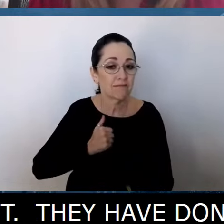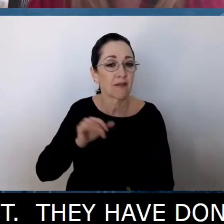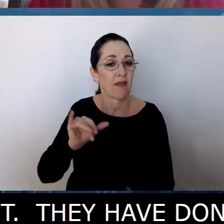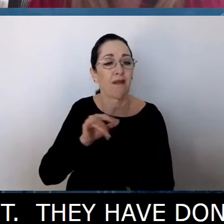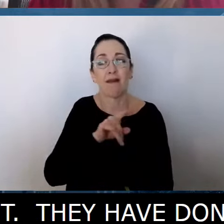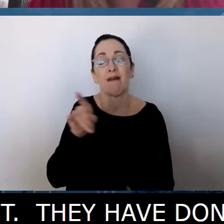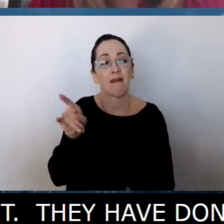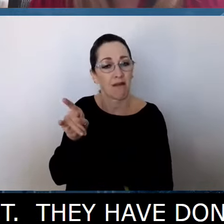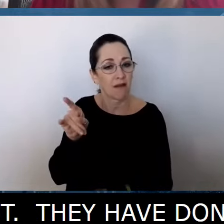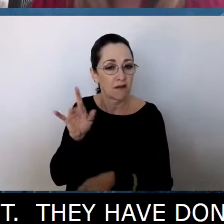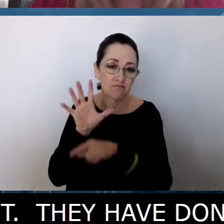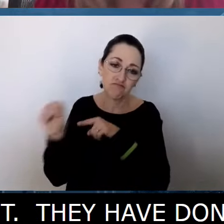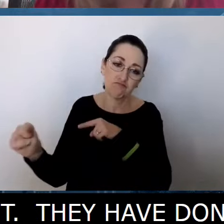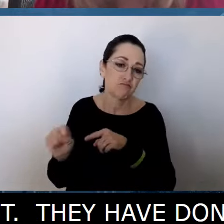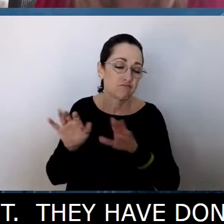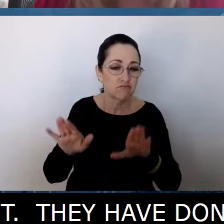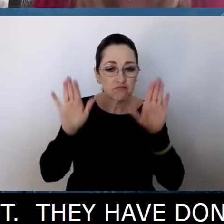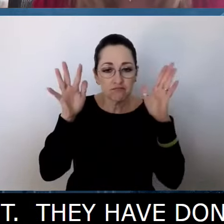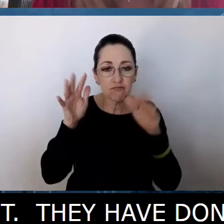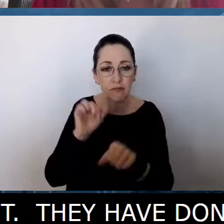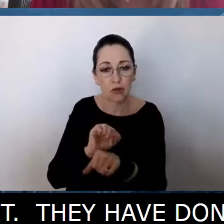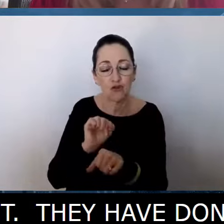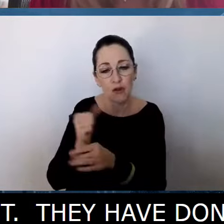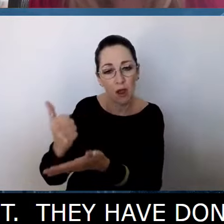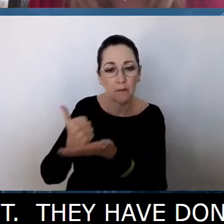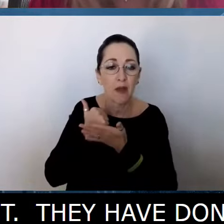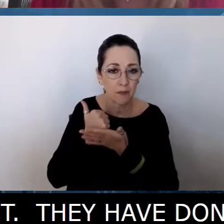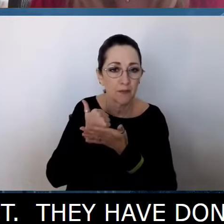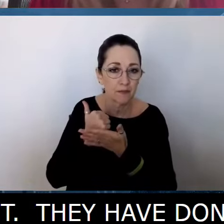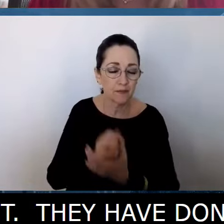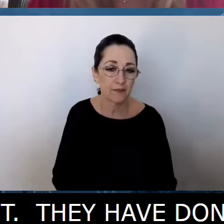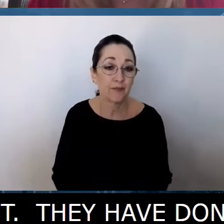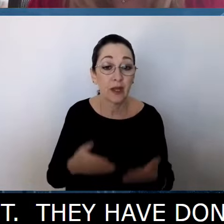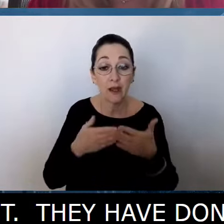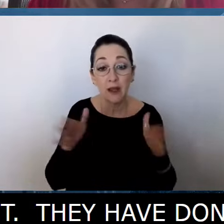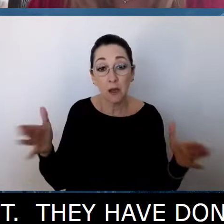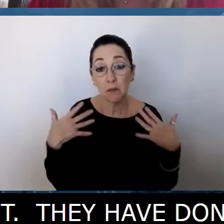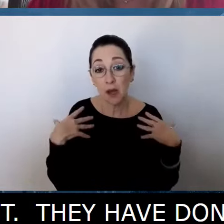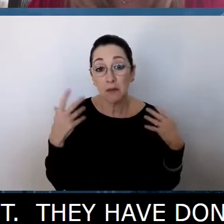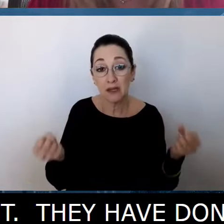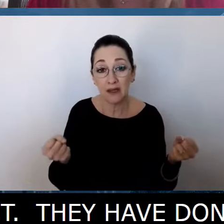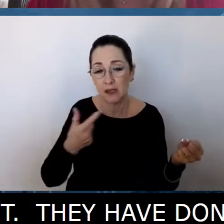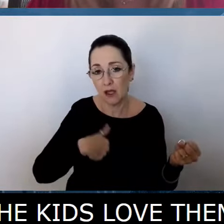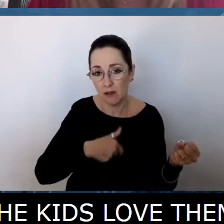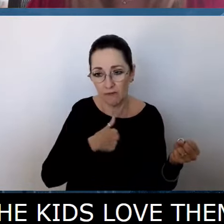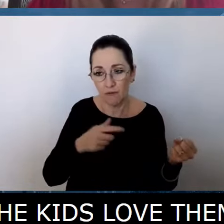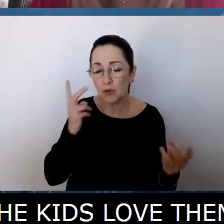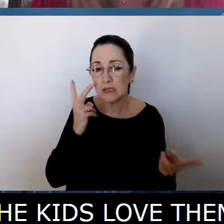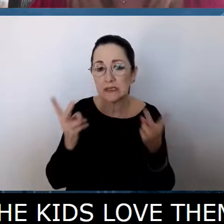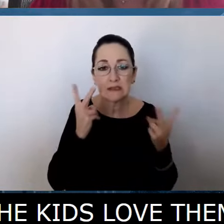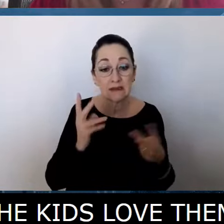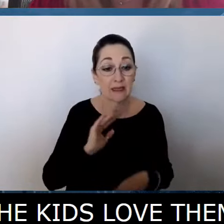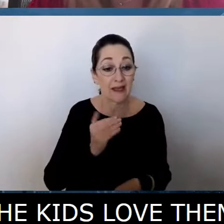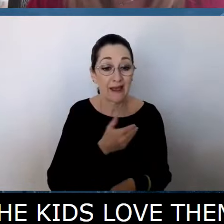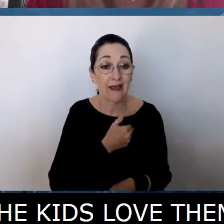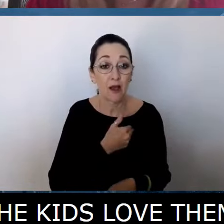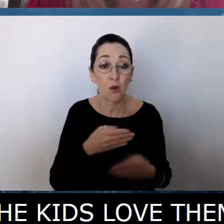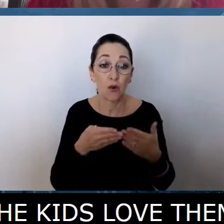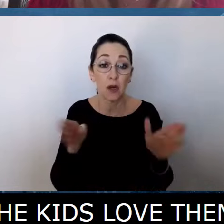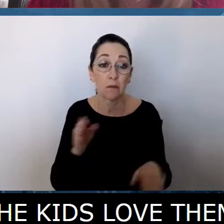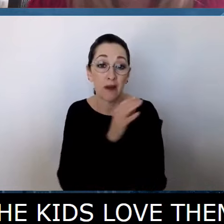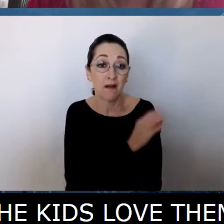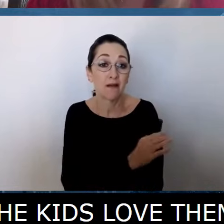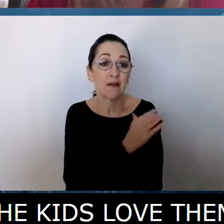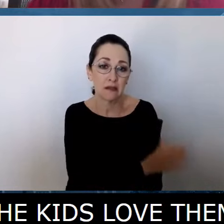so for our public health workforce, we've been able to meet the needs in our clinics with the help of the